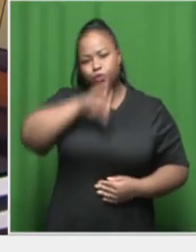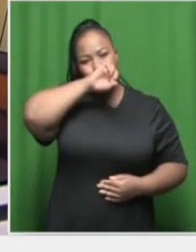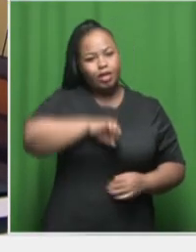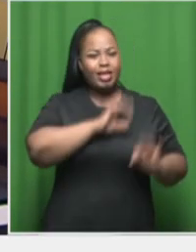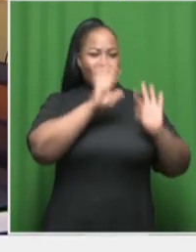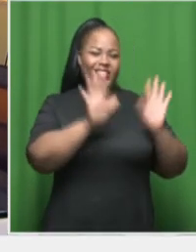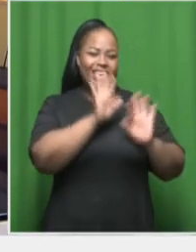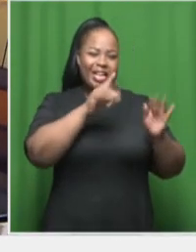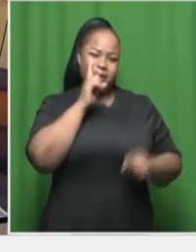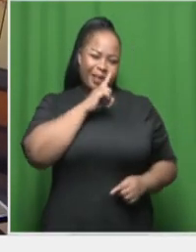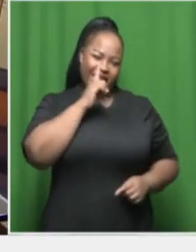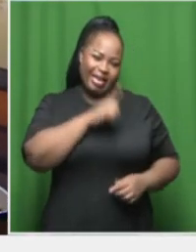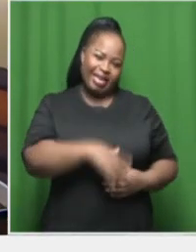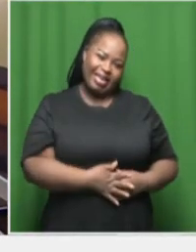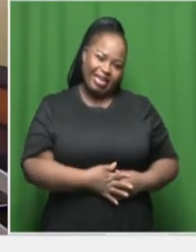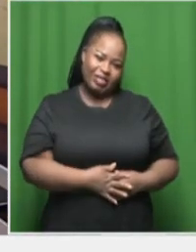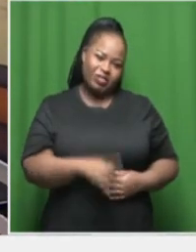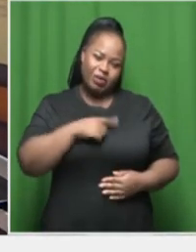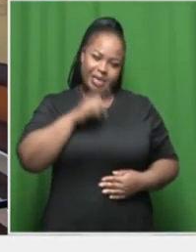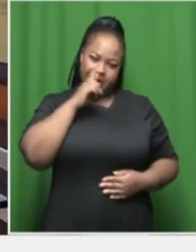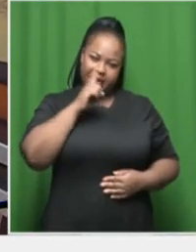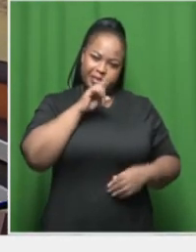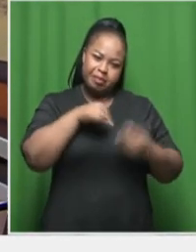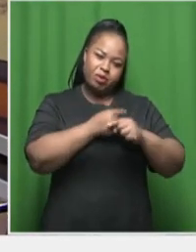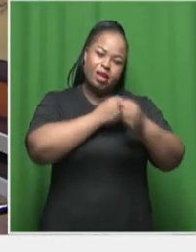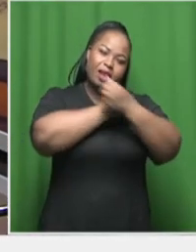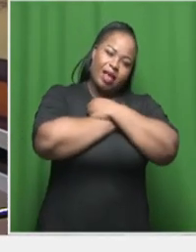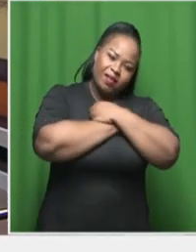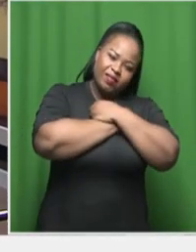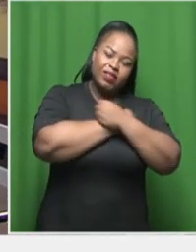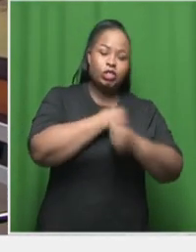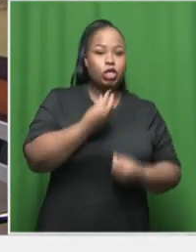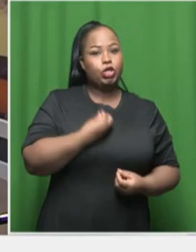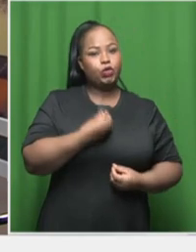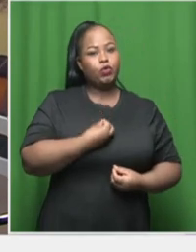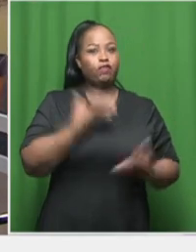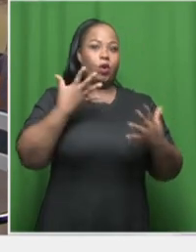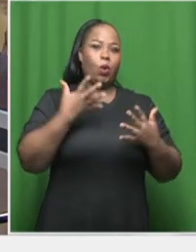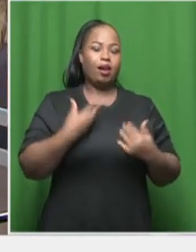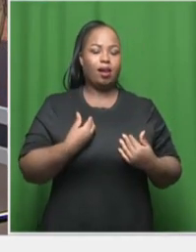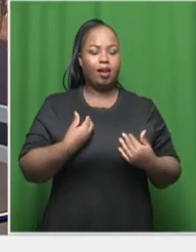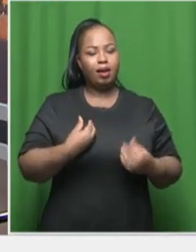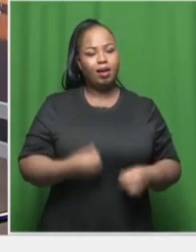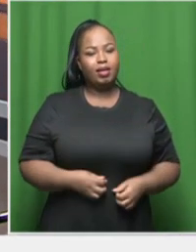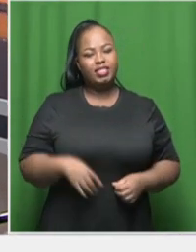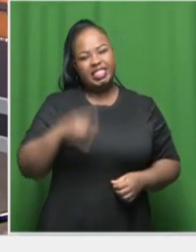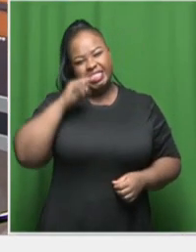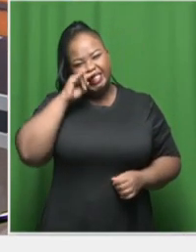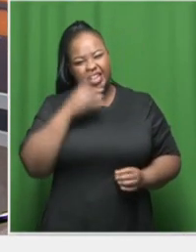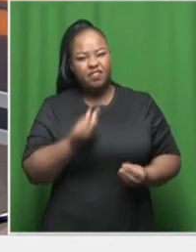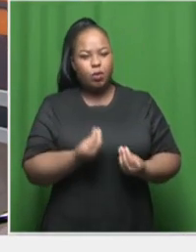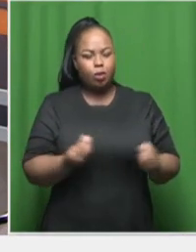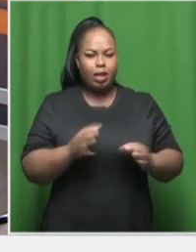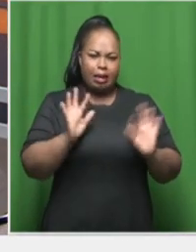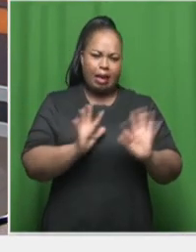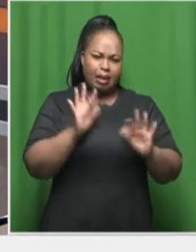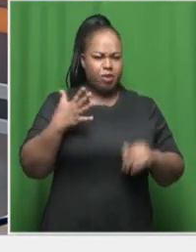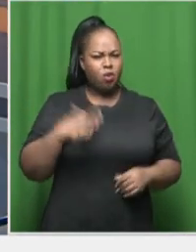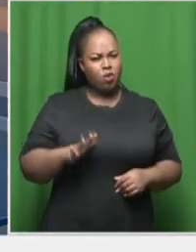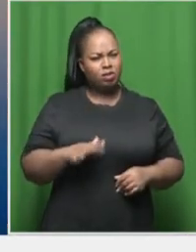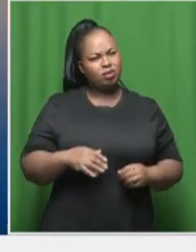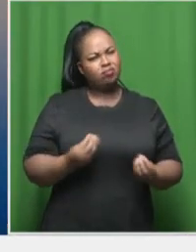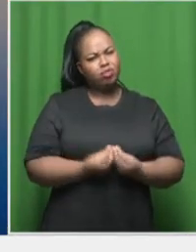because pink speaks about love. Yeah, it's a very youthful color. It's a very childhood color. And I wanted something different from